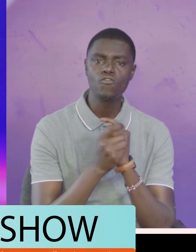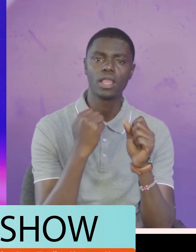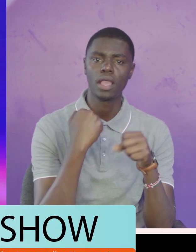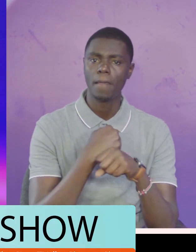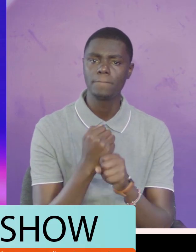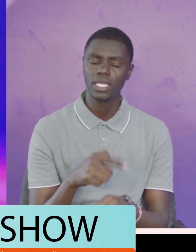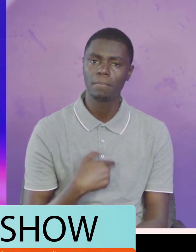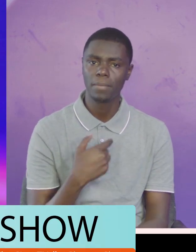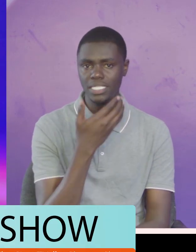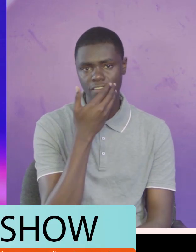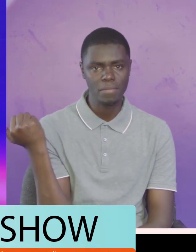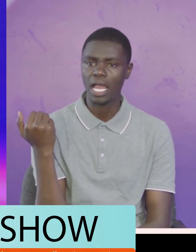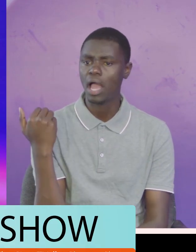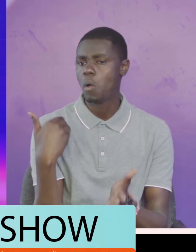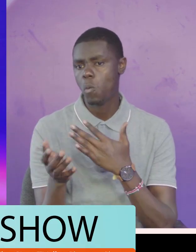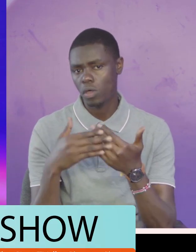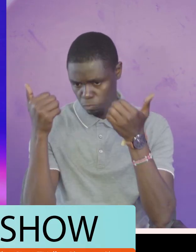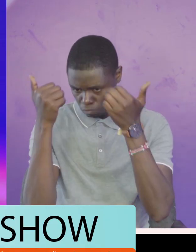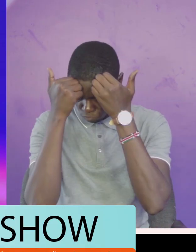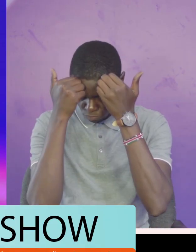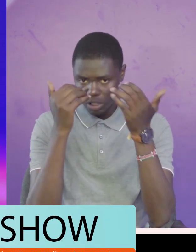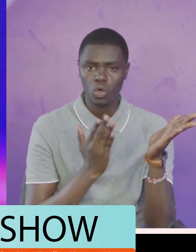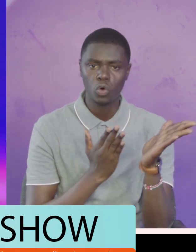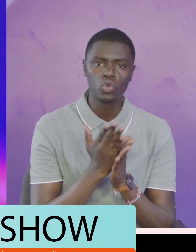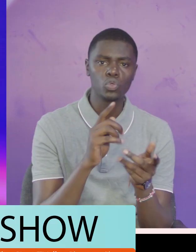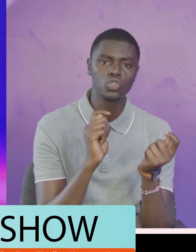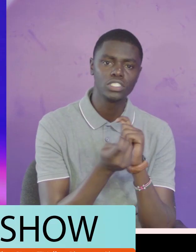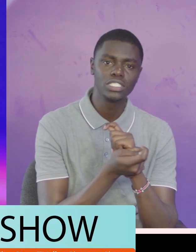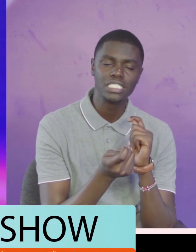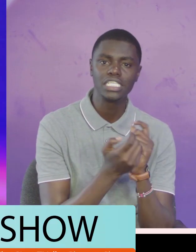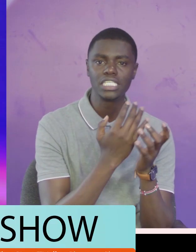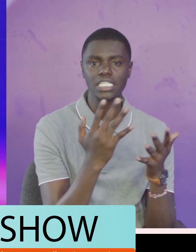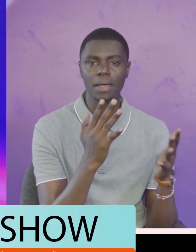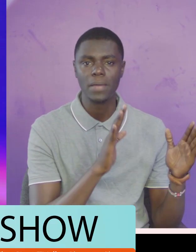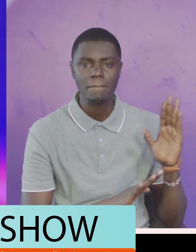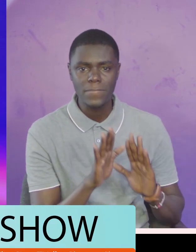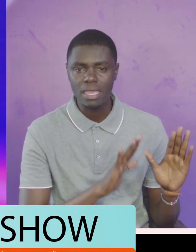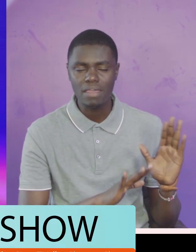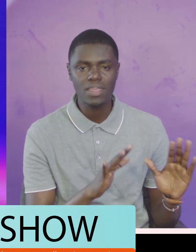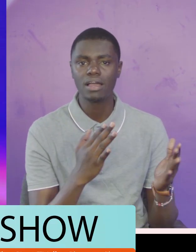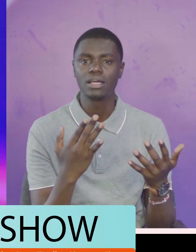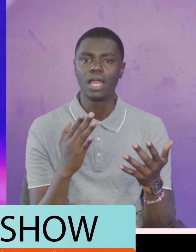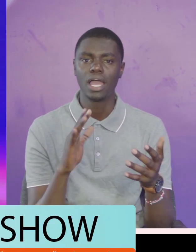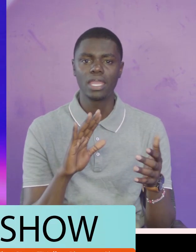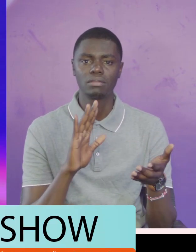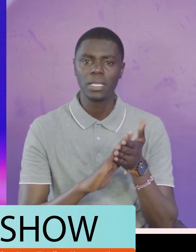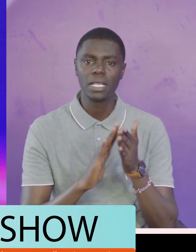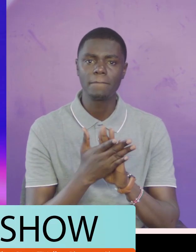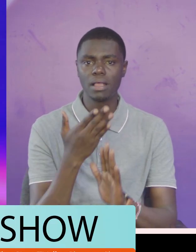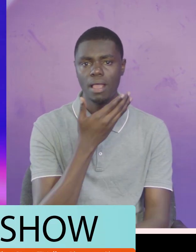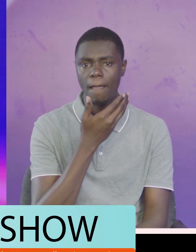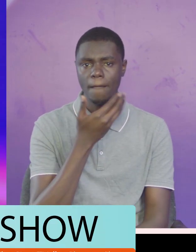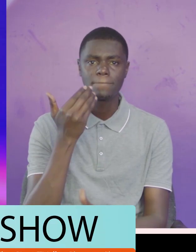evolving, making myself better either through studying or through changing some habits and getting on